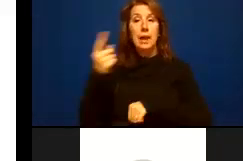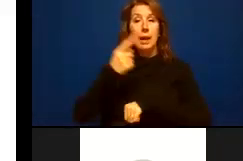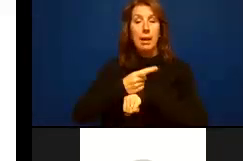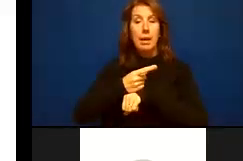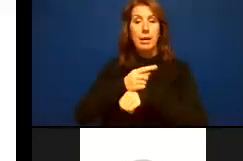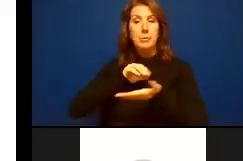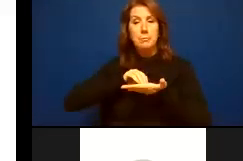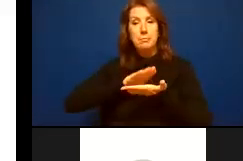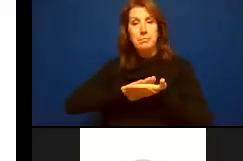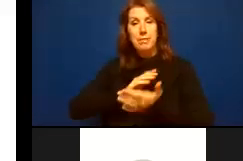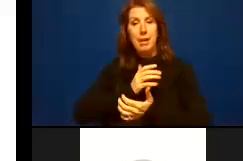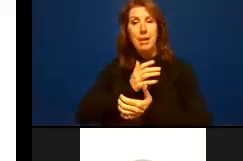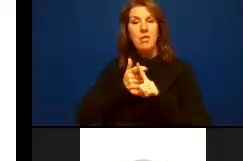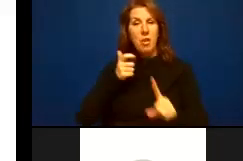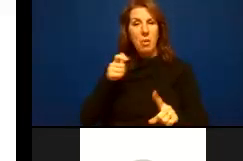Lois.